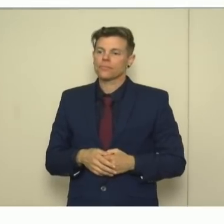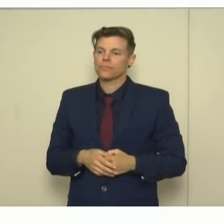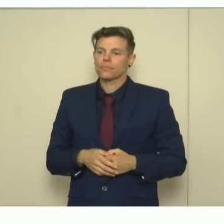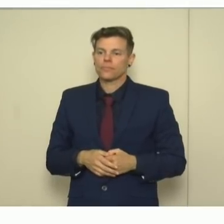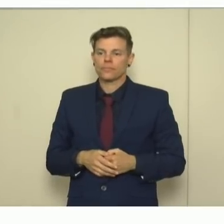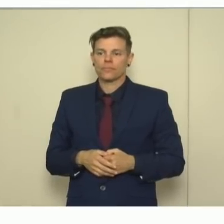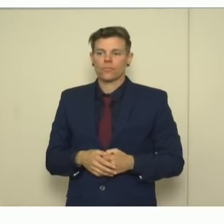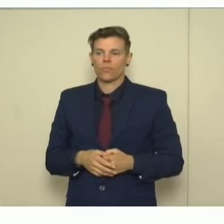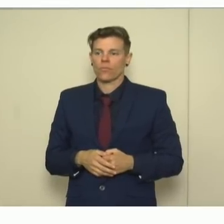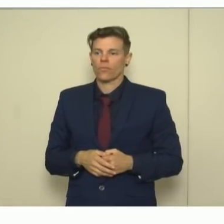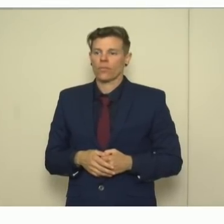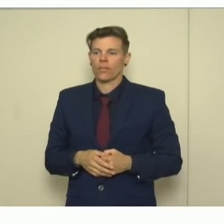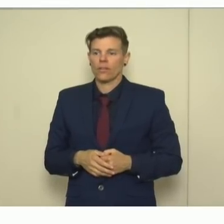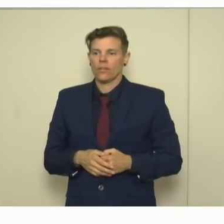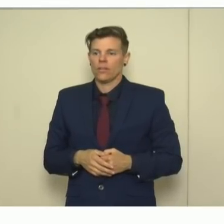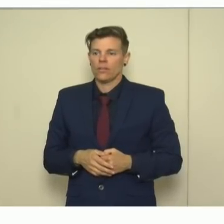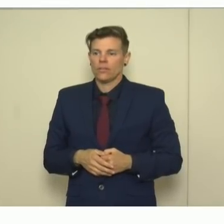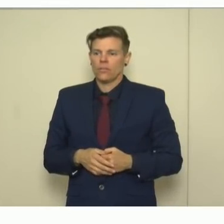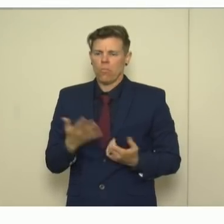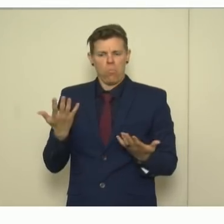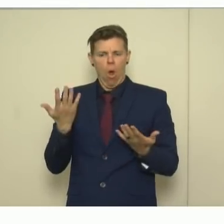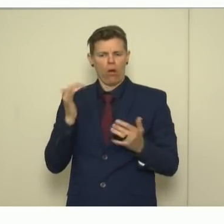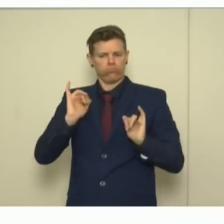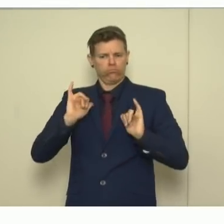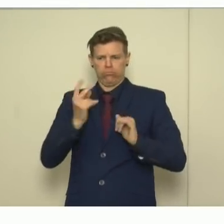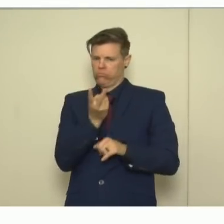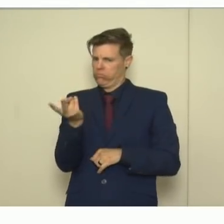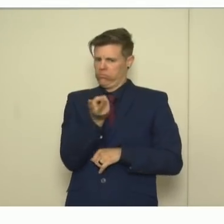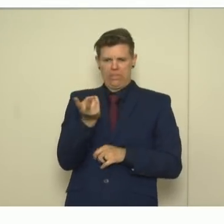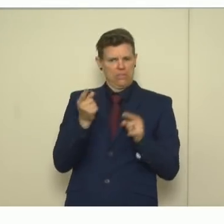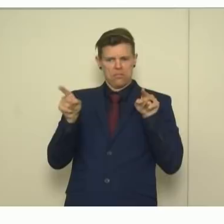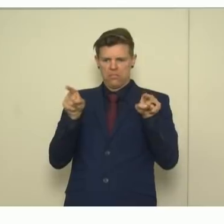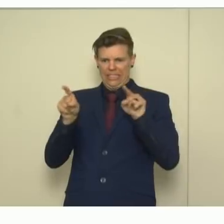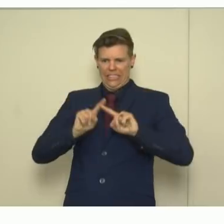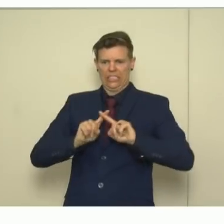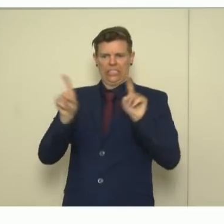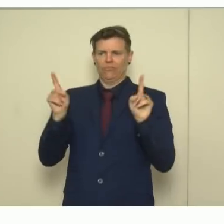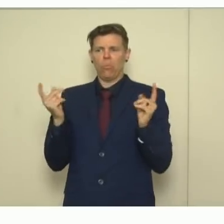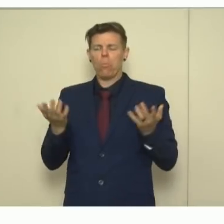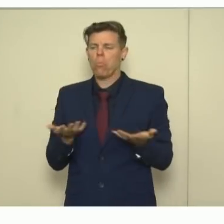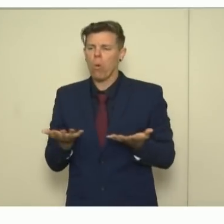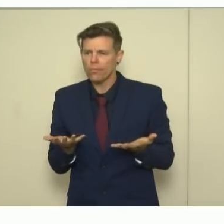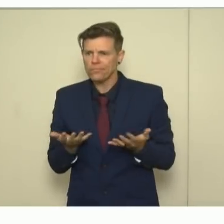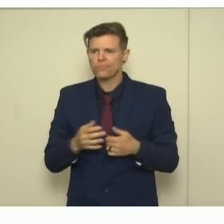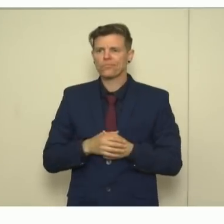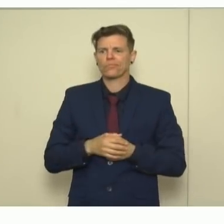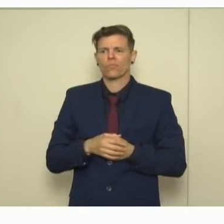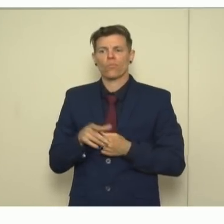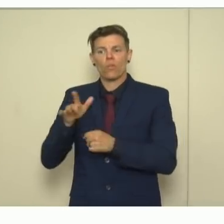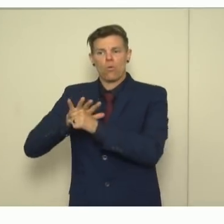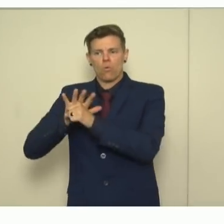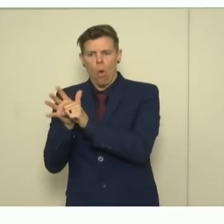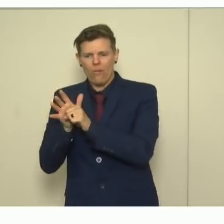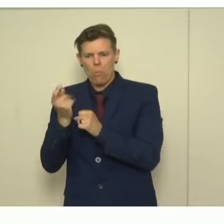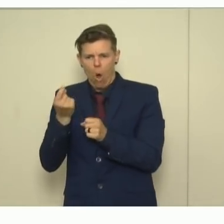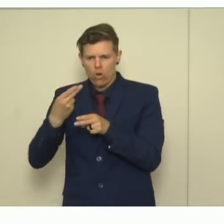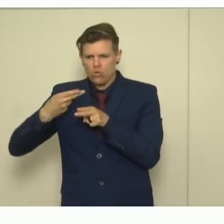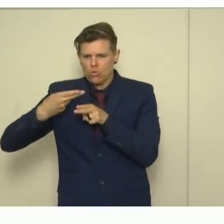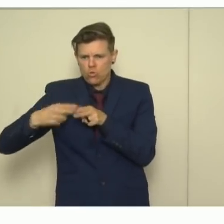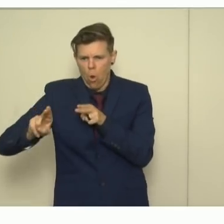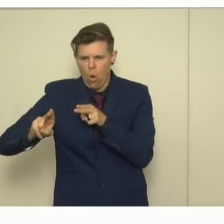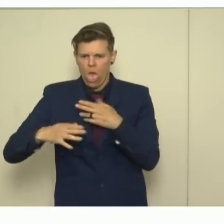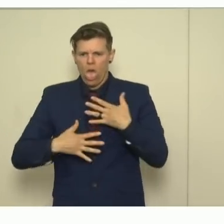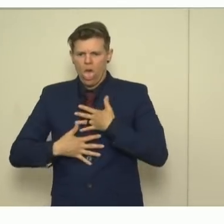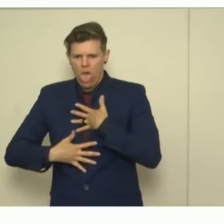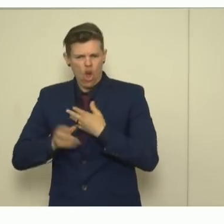really differentiate COVID is a lot more common to have shortness of breath if you don't already have lung issues, and